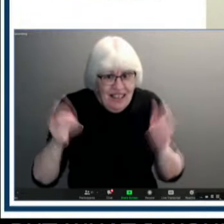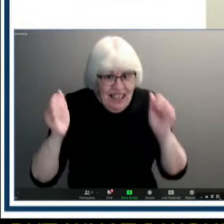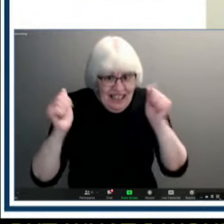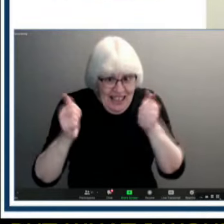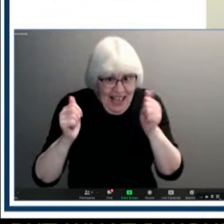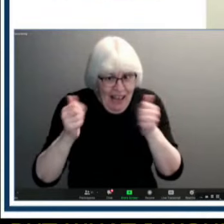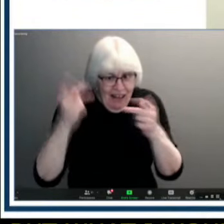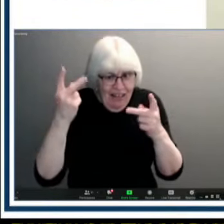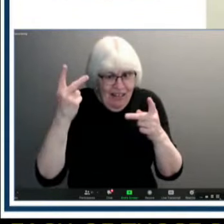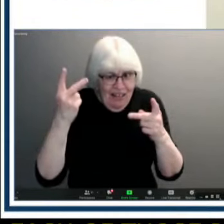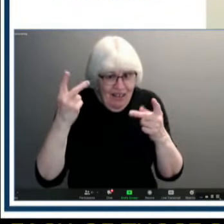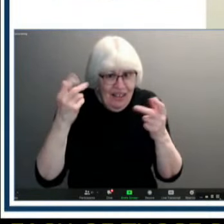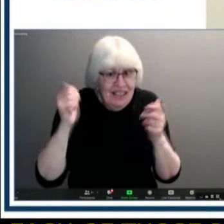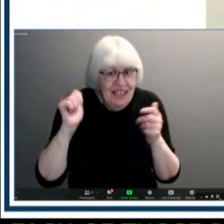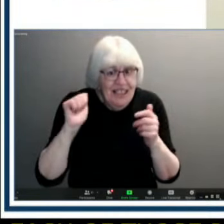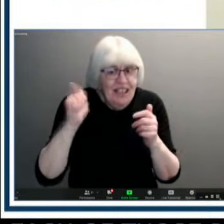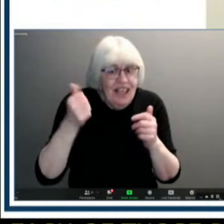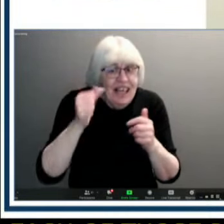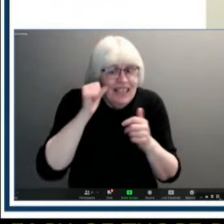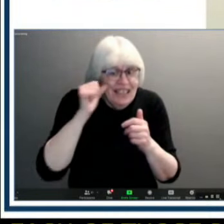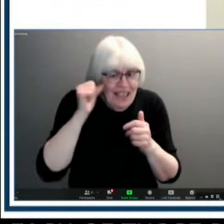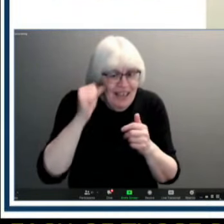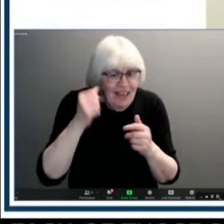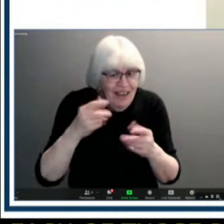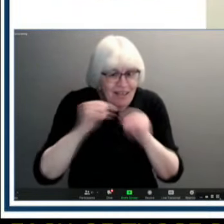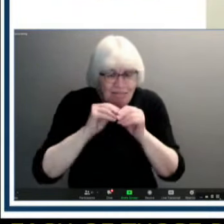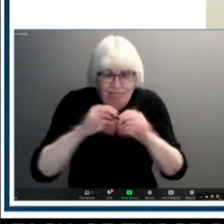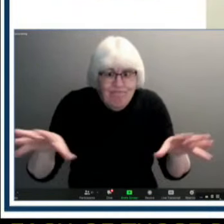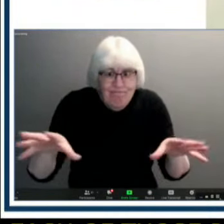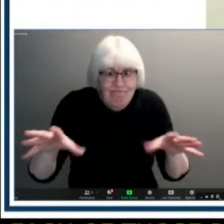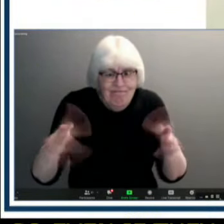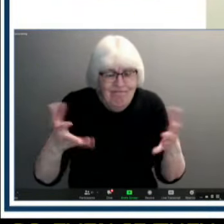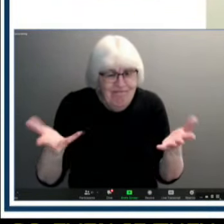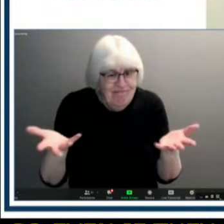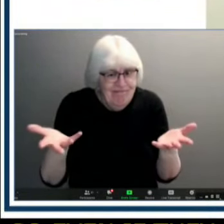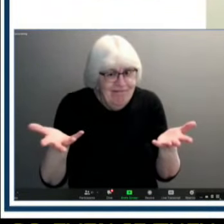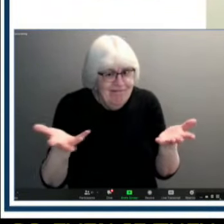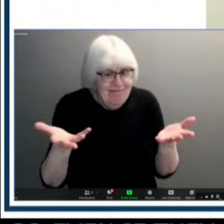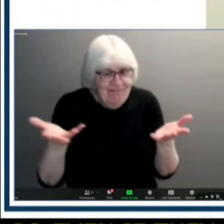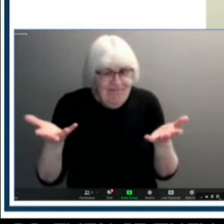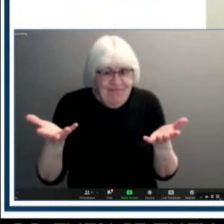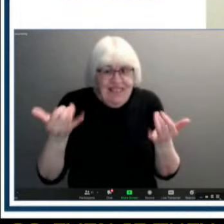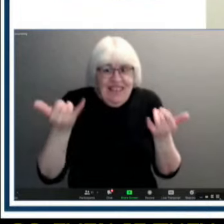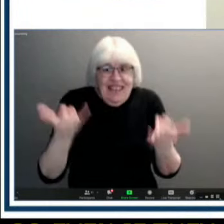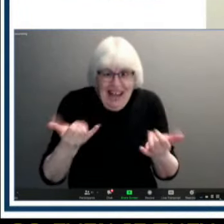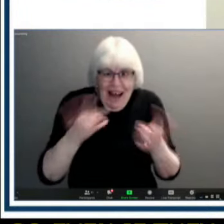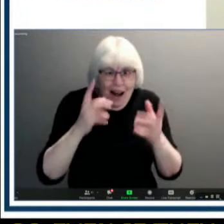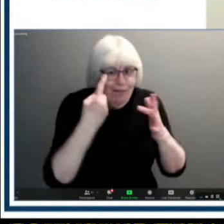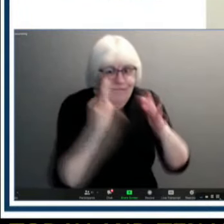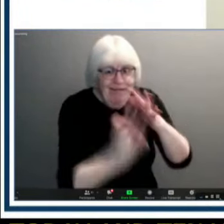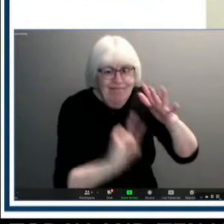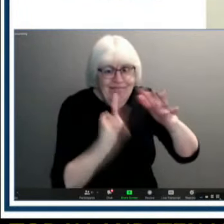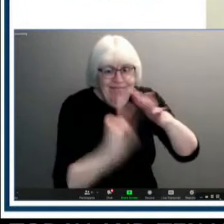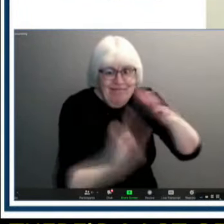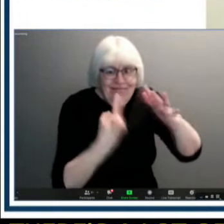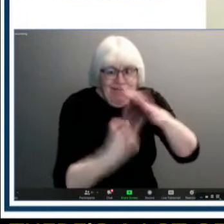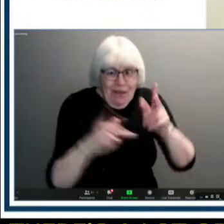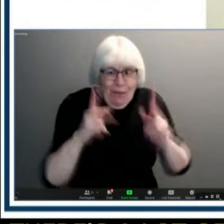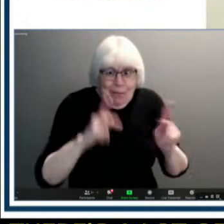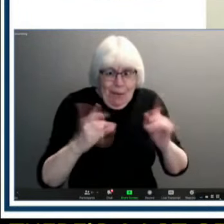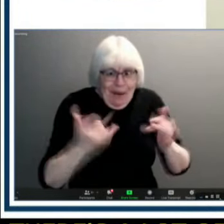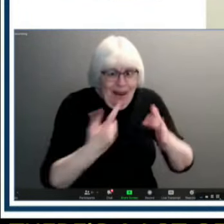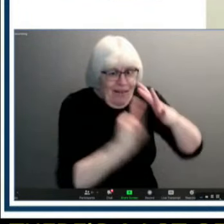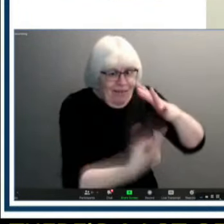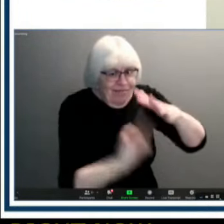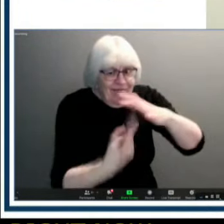yesterday and 10. You can see how there's a lot of people across the province isolating right now, and healthcare is not immune. So